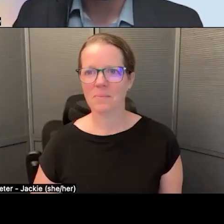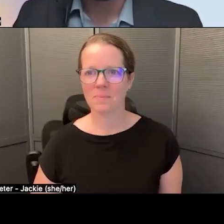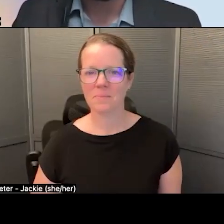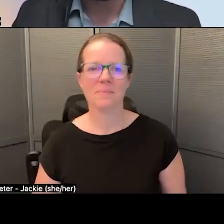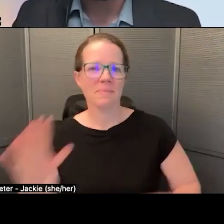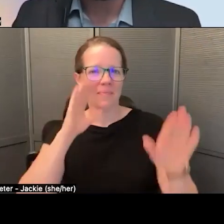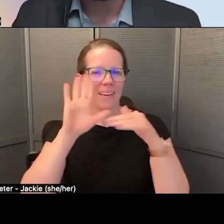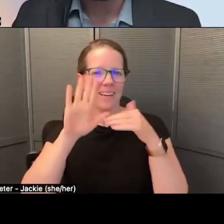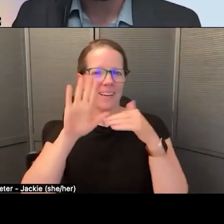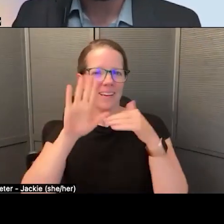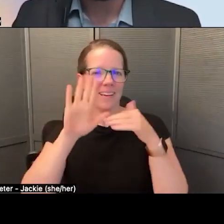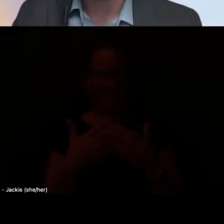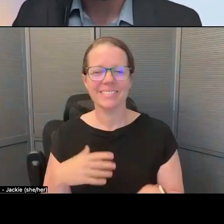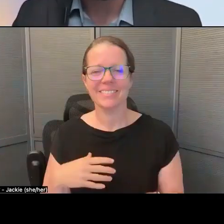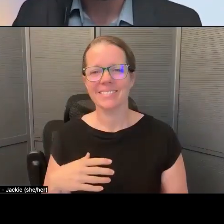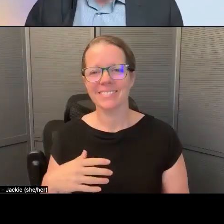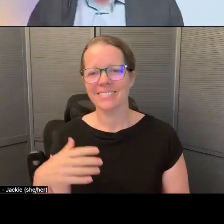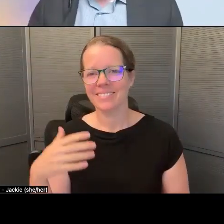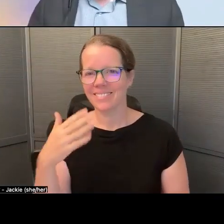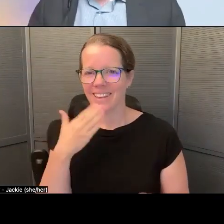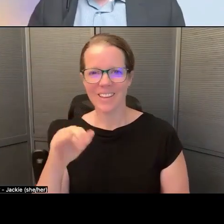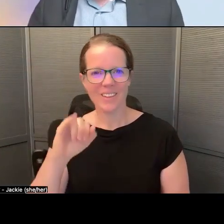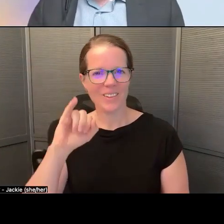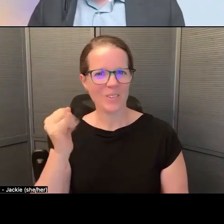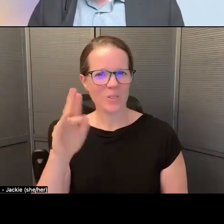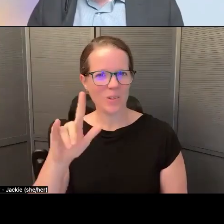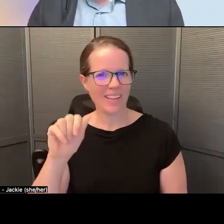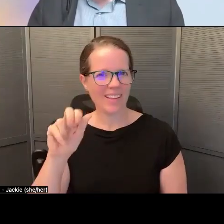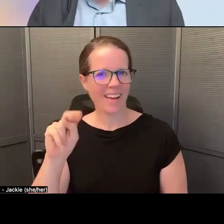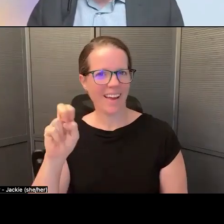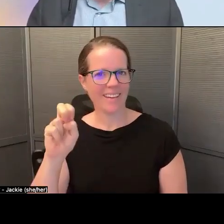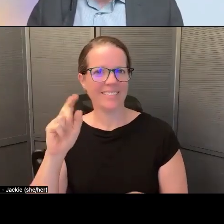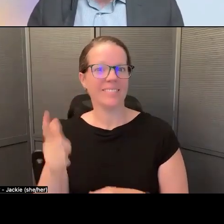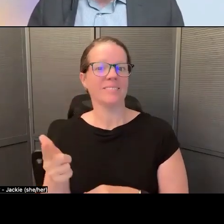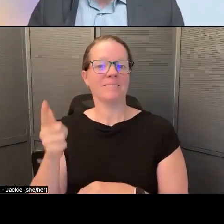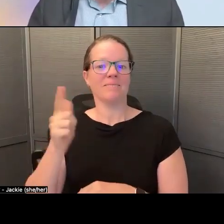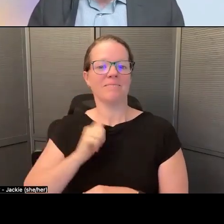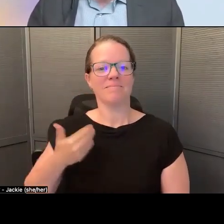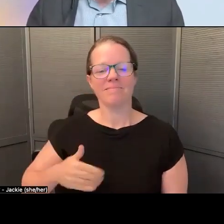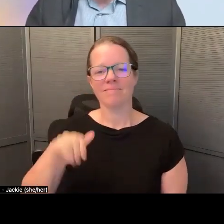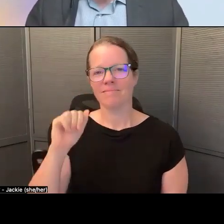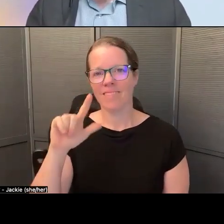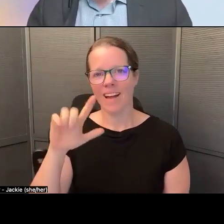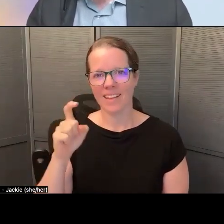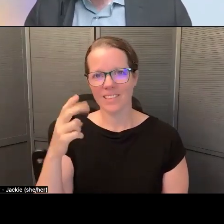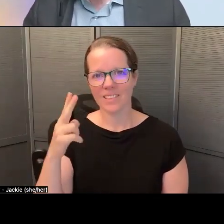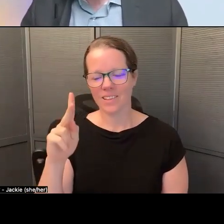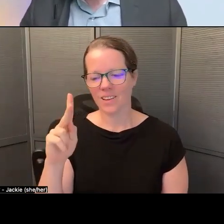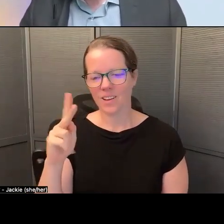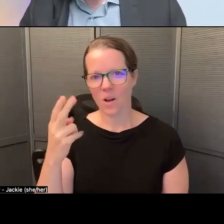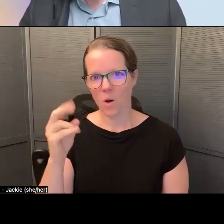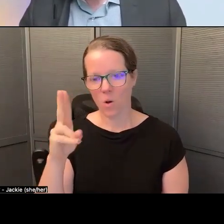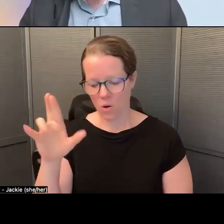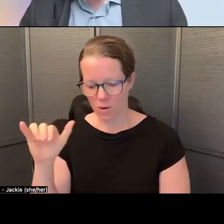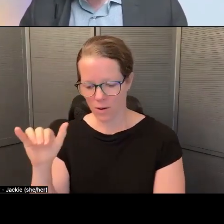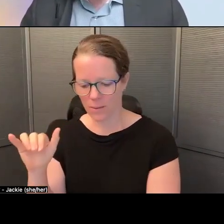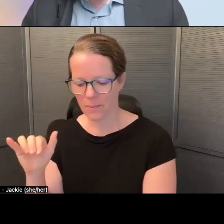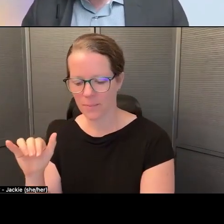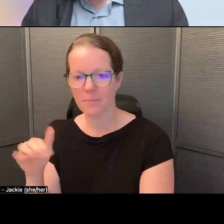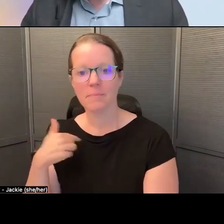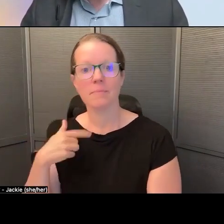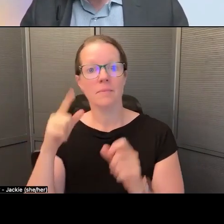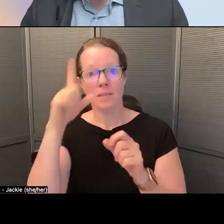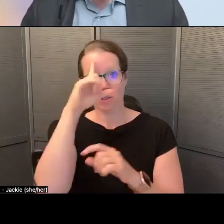for the tee up, Julianne. My name is Alex Khoury. I'm a strategy manager